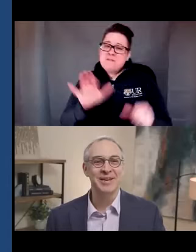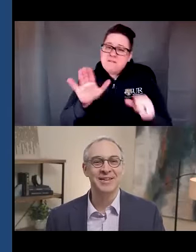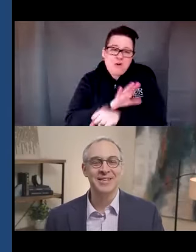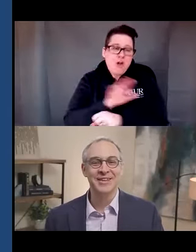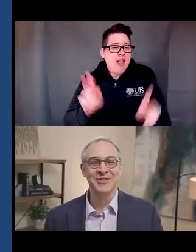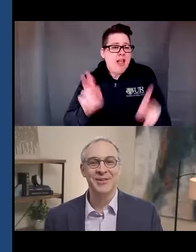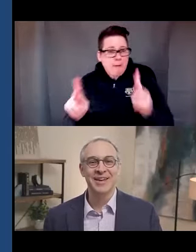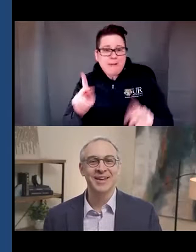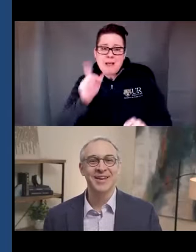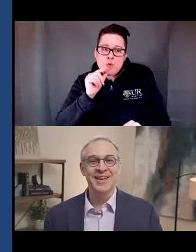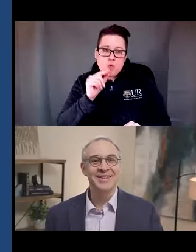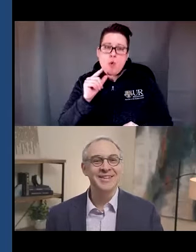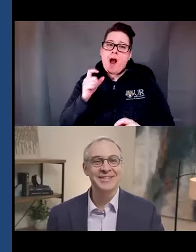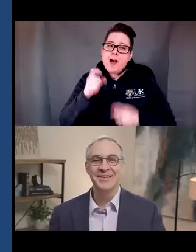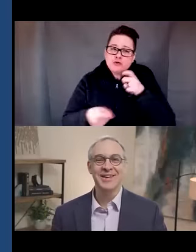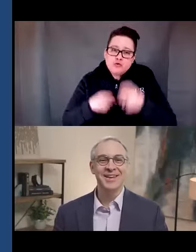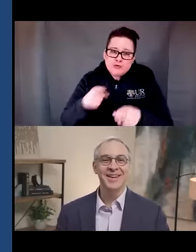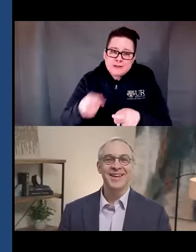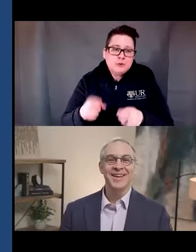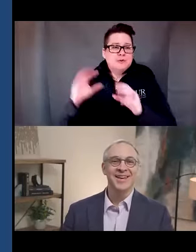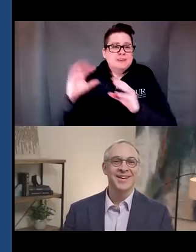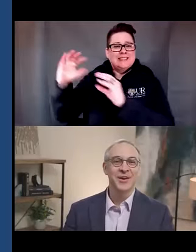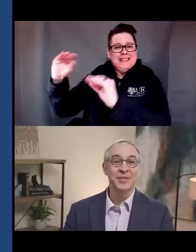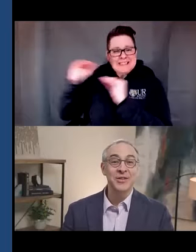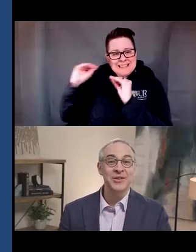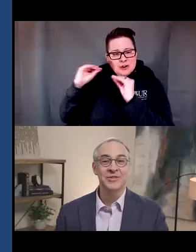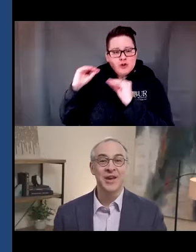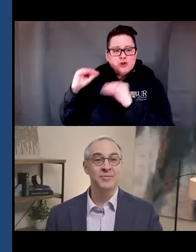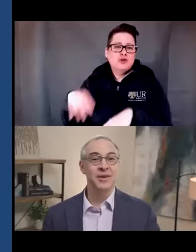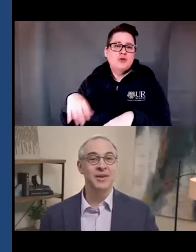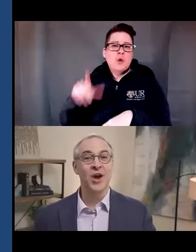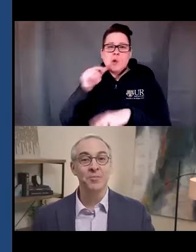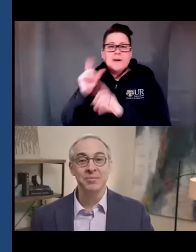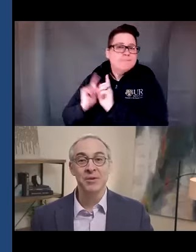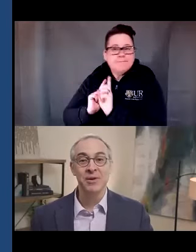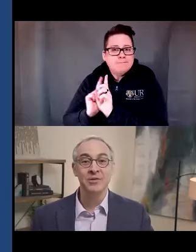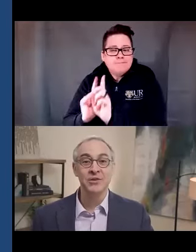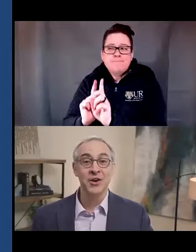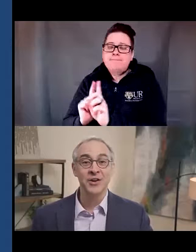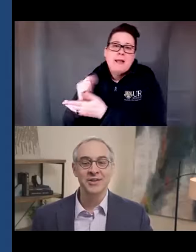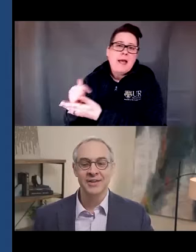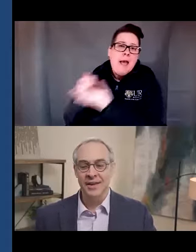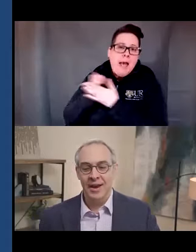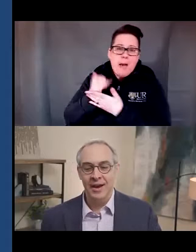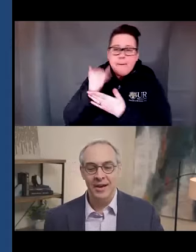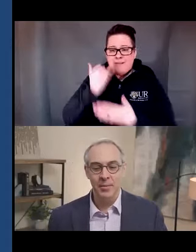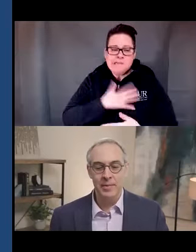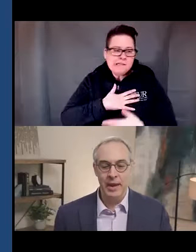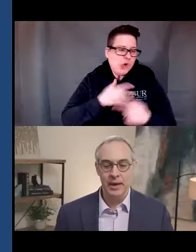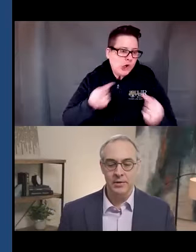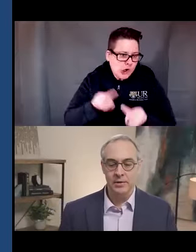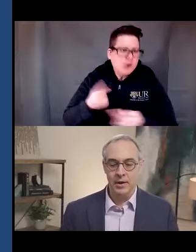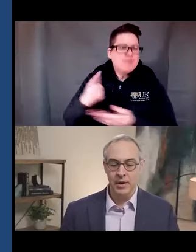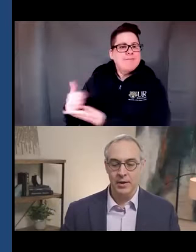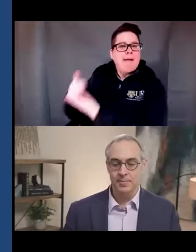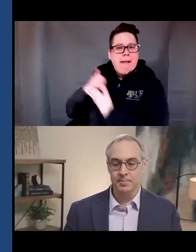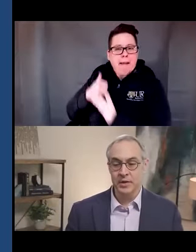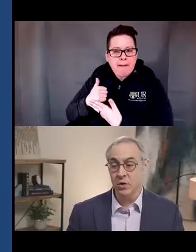have been contributing, teaching me, coming alongside me, helping me when I was hurt. So